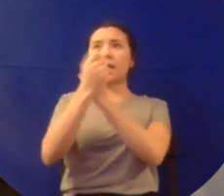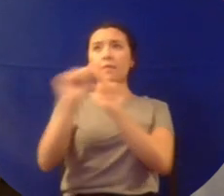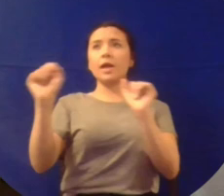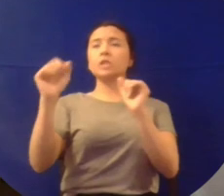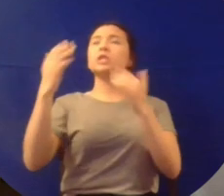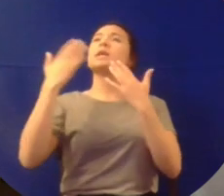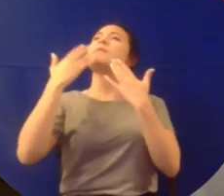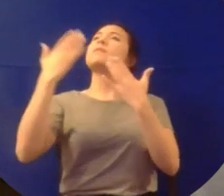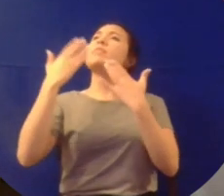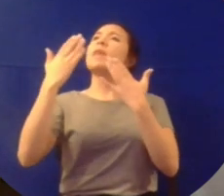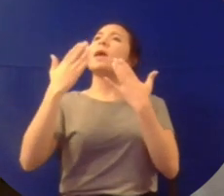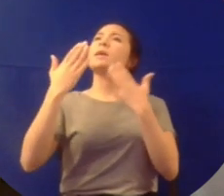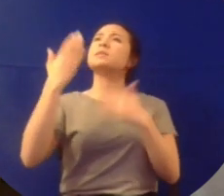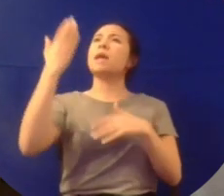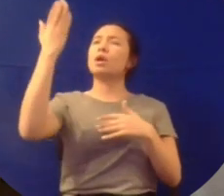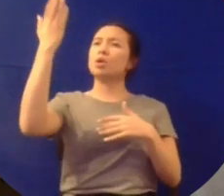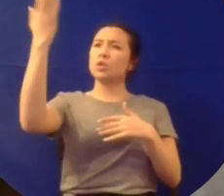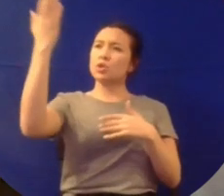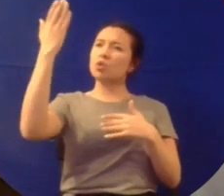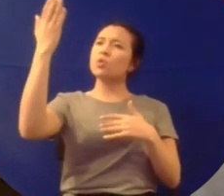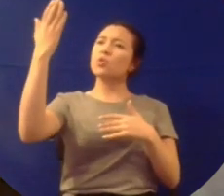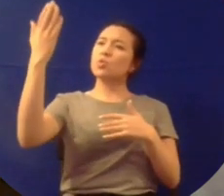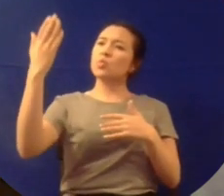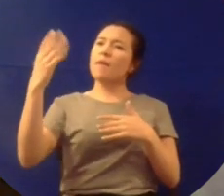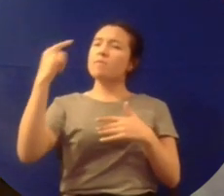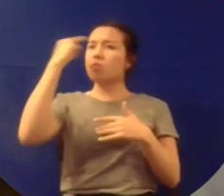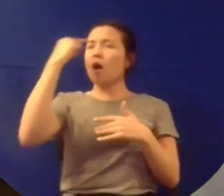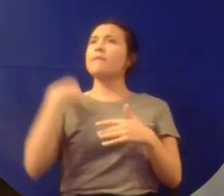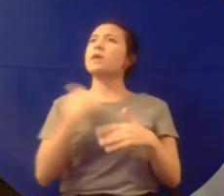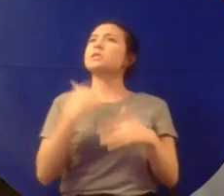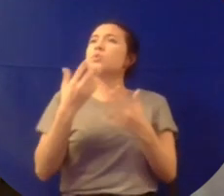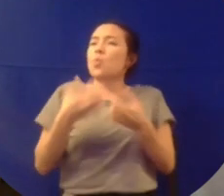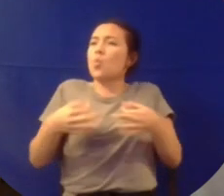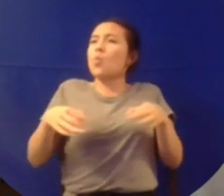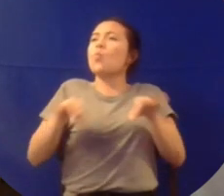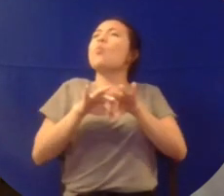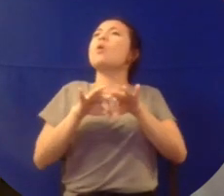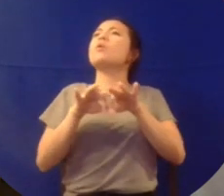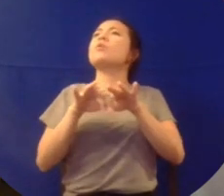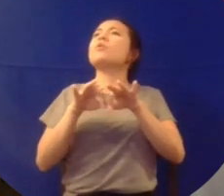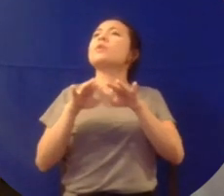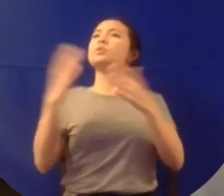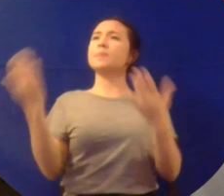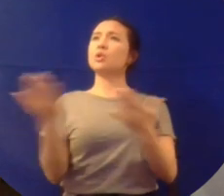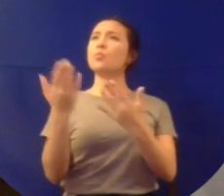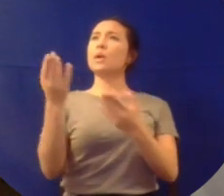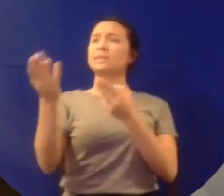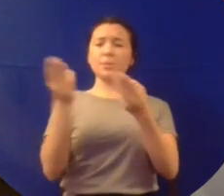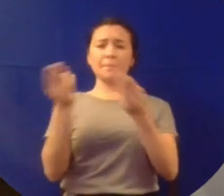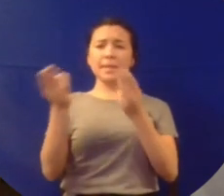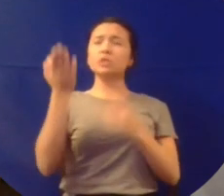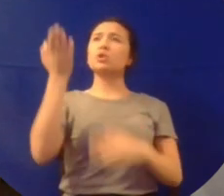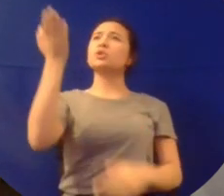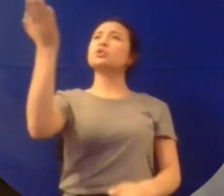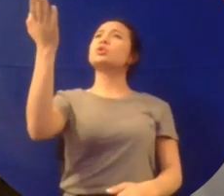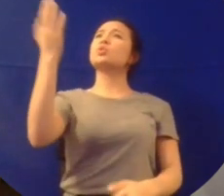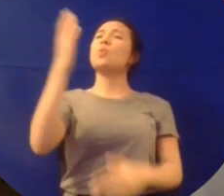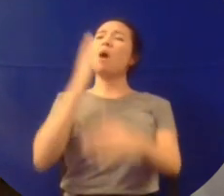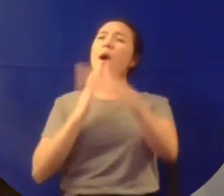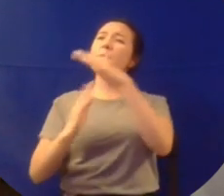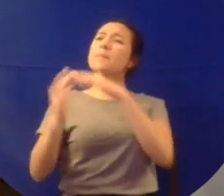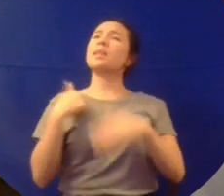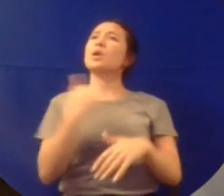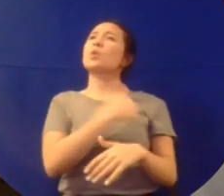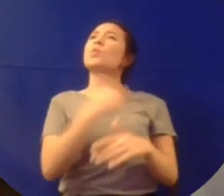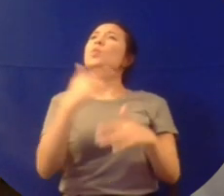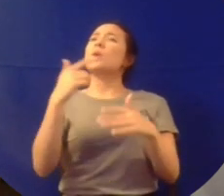and the chalice of salvation, giving thanks that you've held us worthy to be in your presence and minister